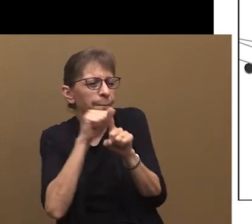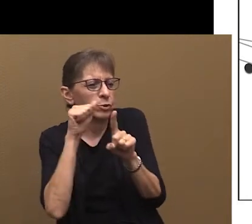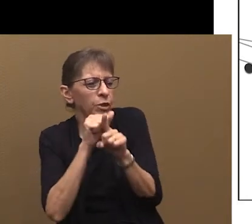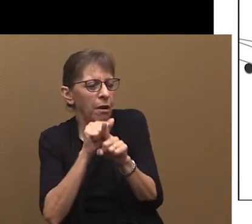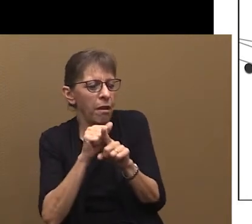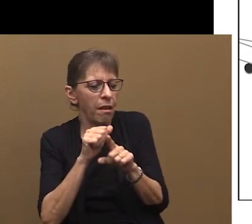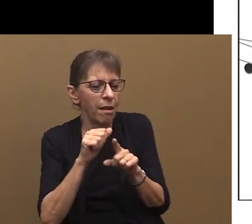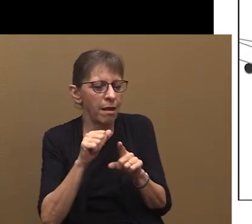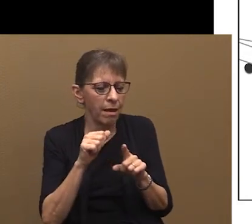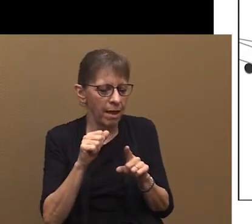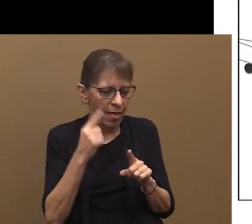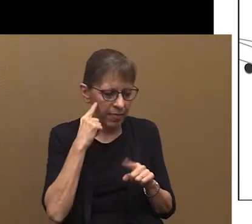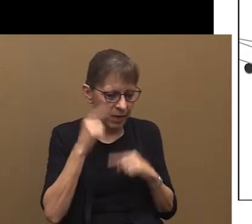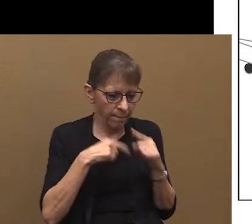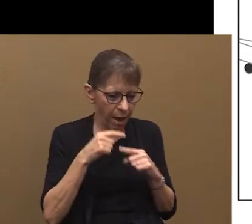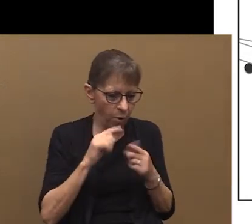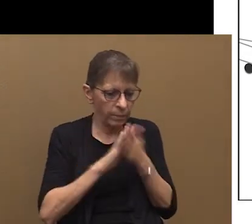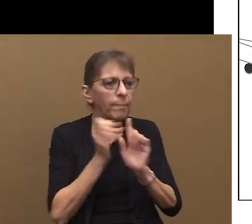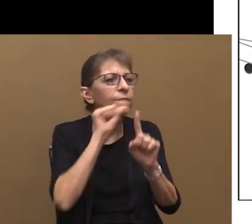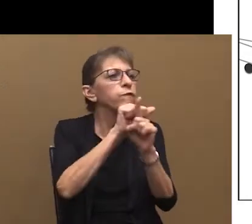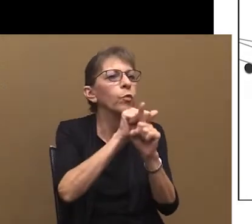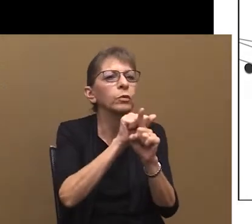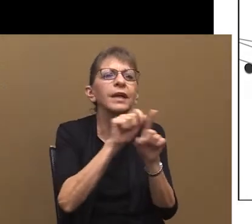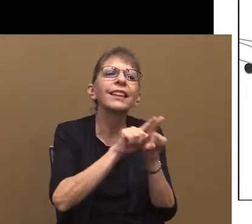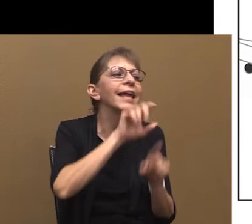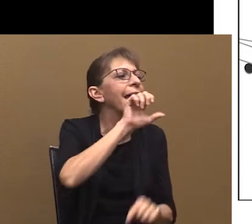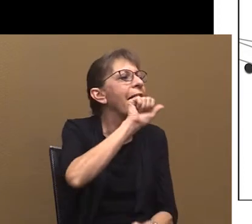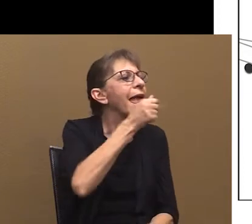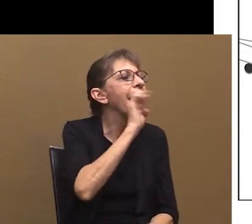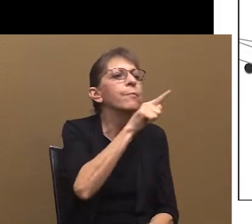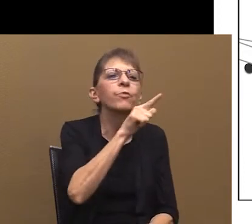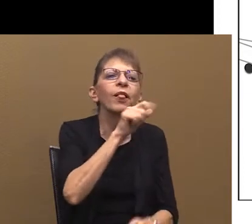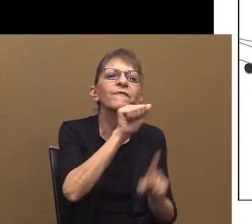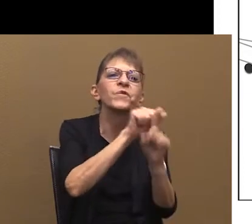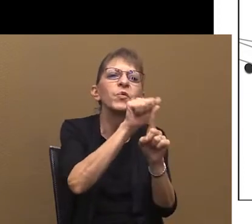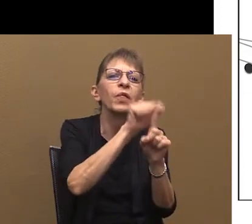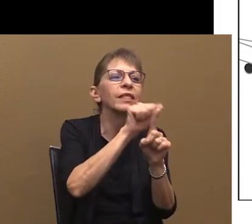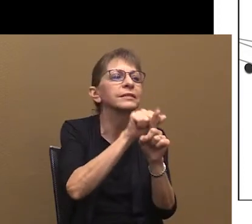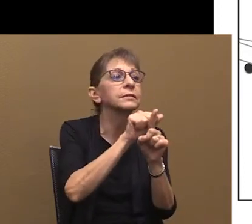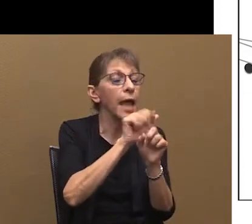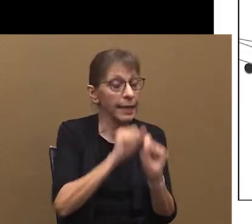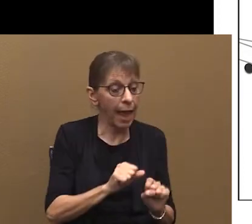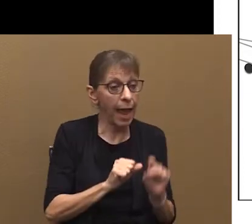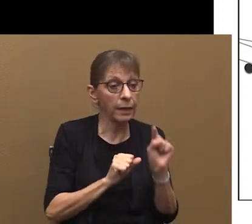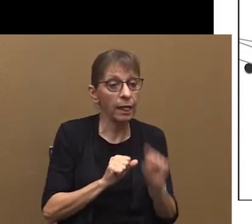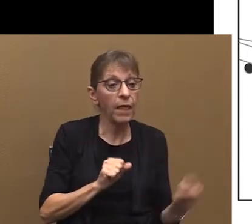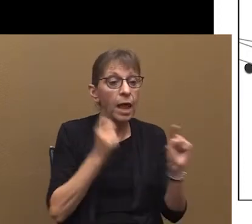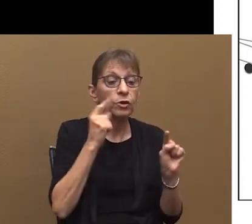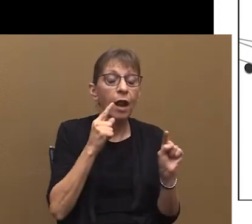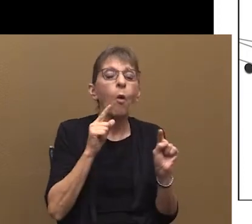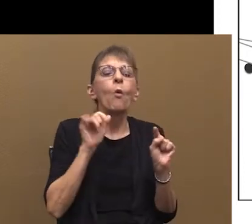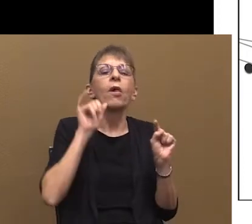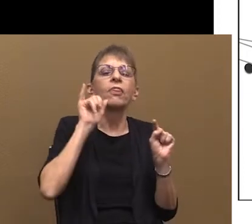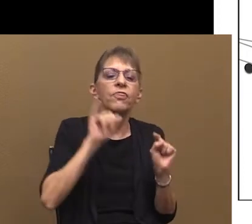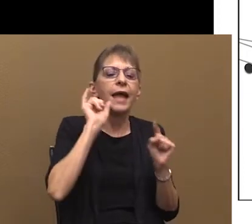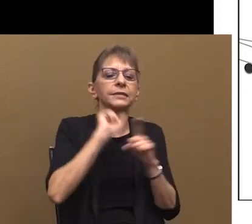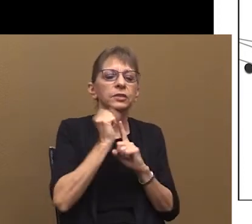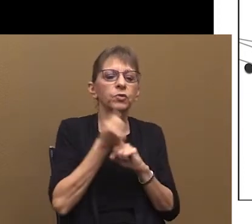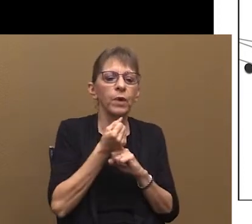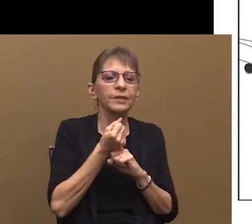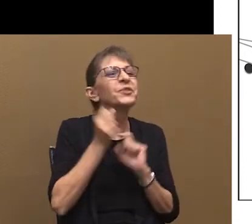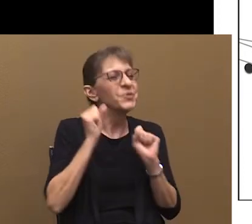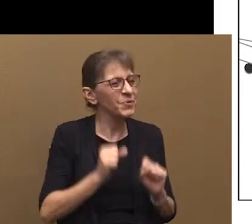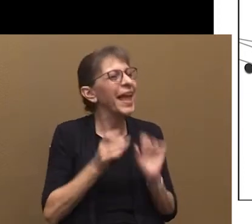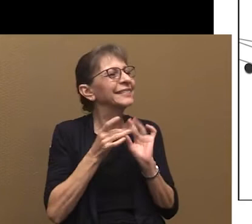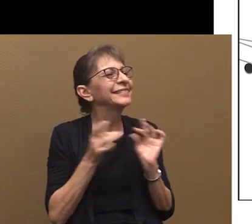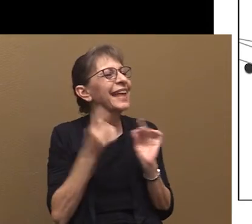think about being fooled. Like an April Fool's joke. Can they understand that in that situation you